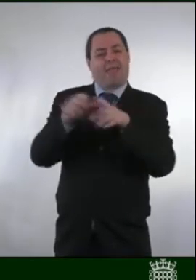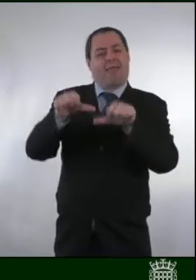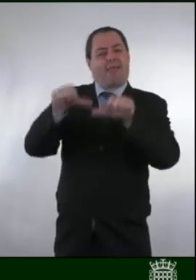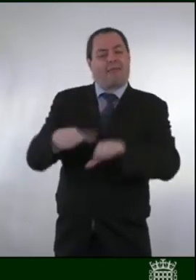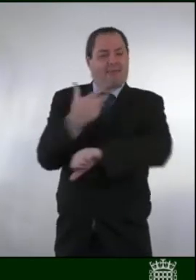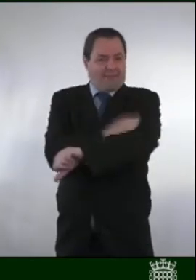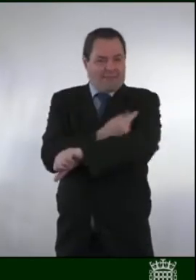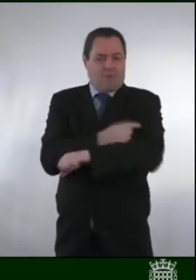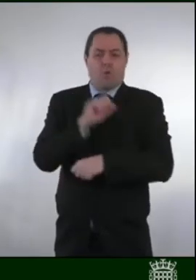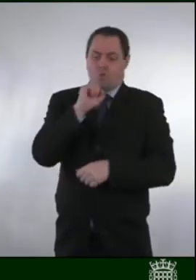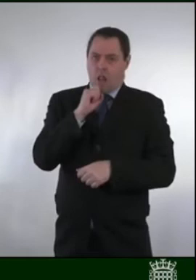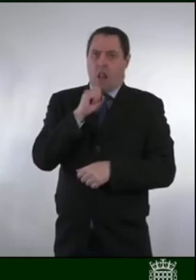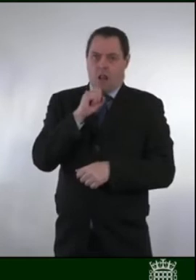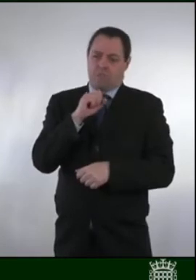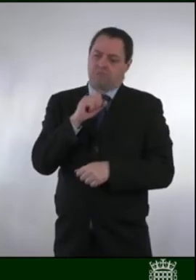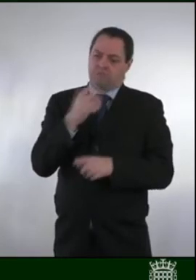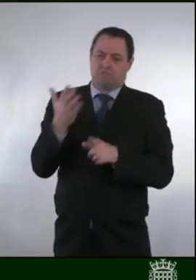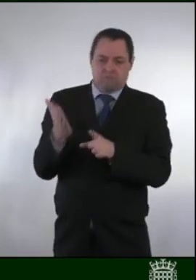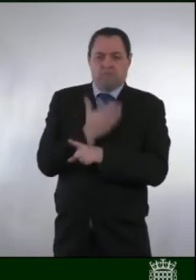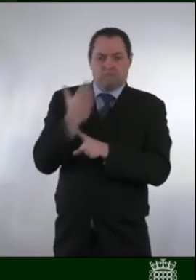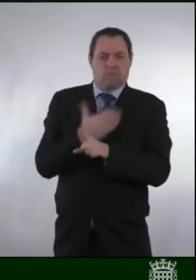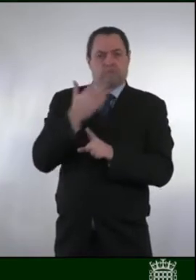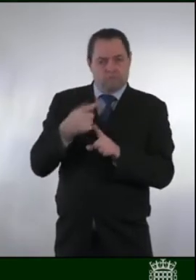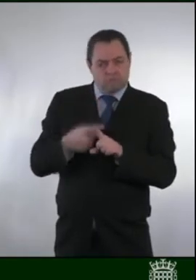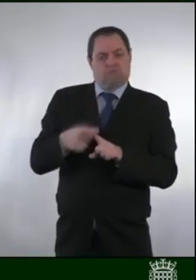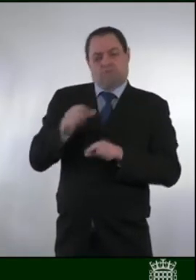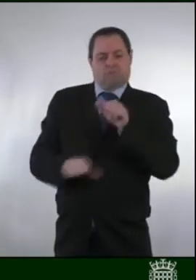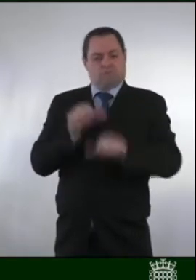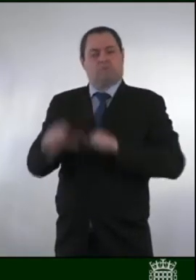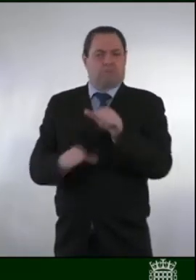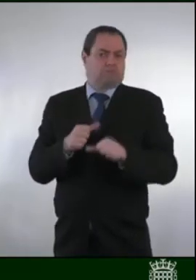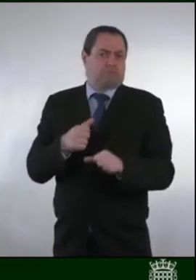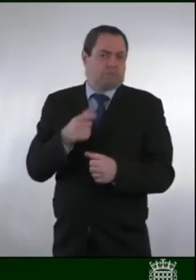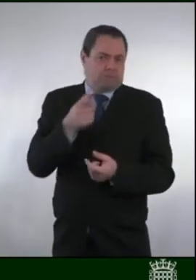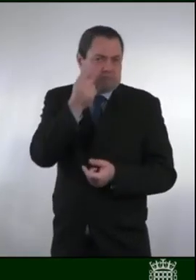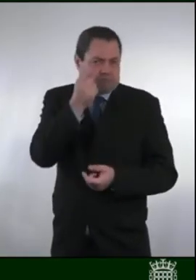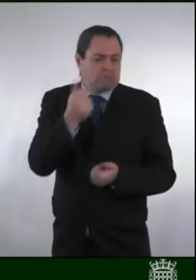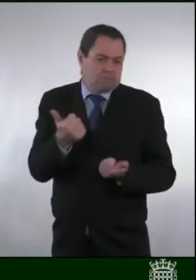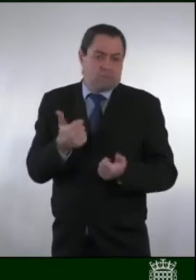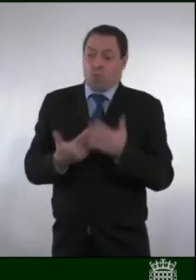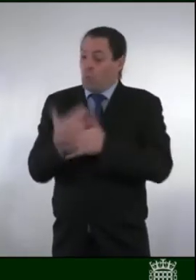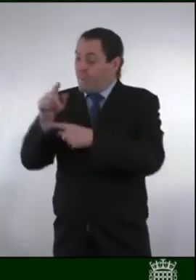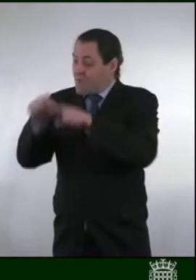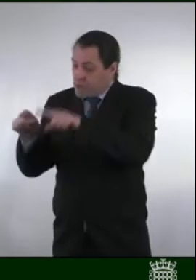applications for new variants of vaccines as may be required to deal with new variants of the